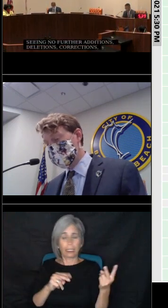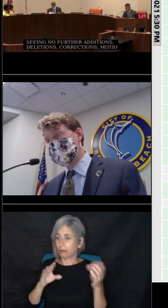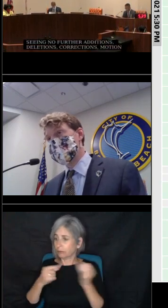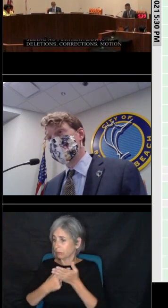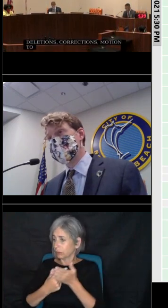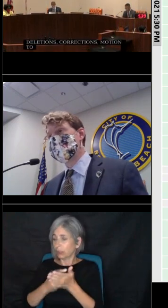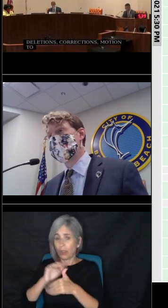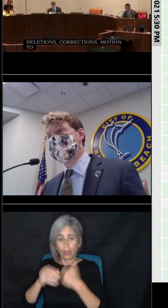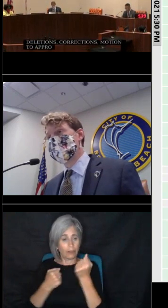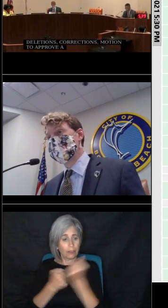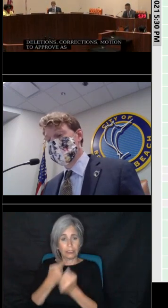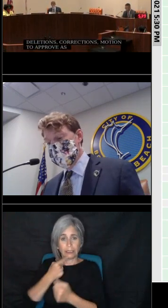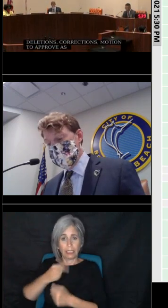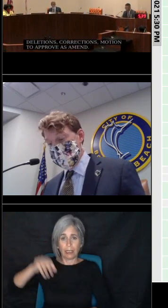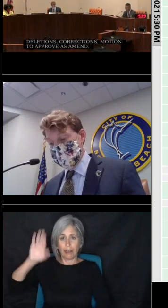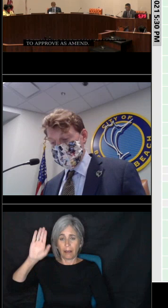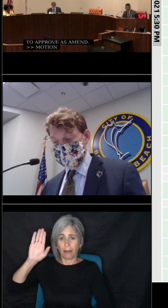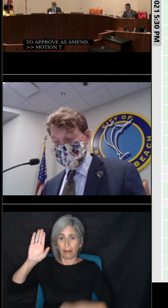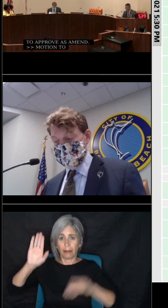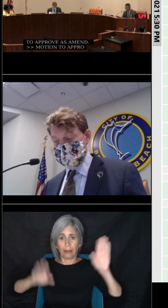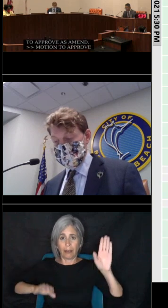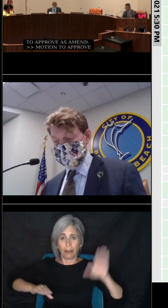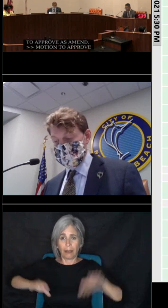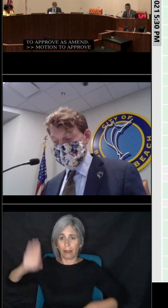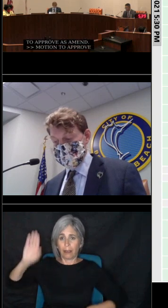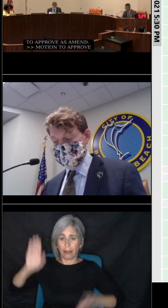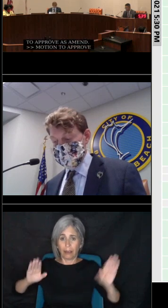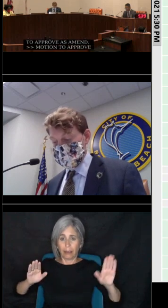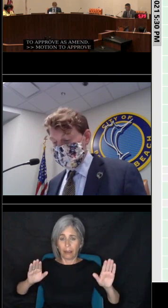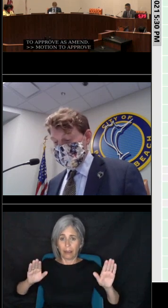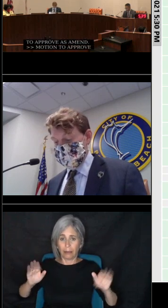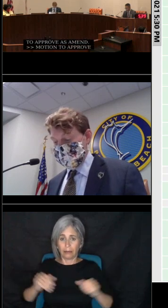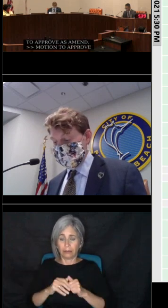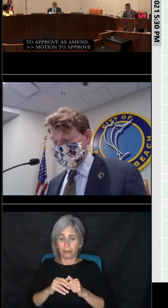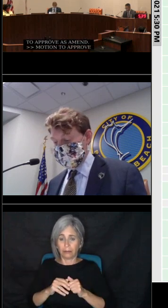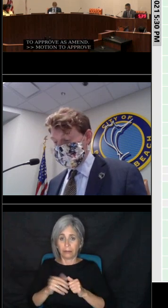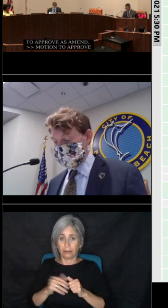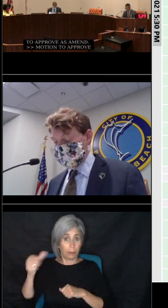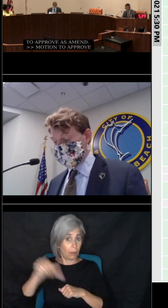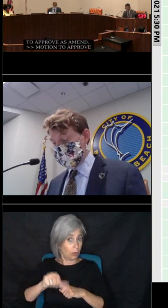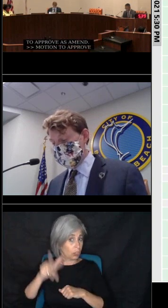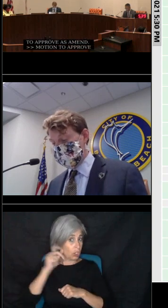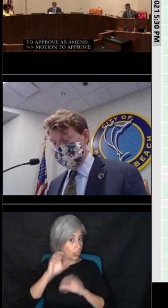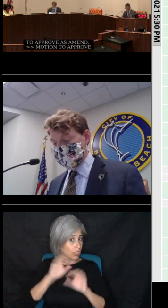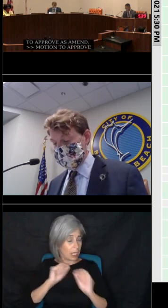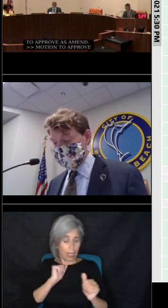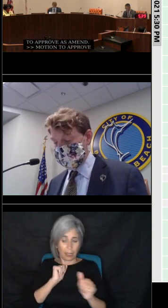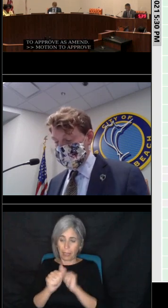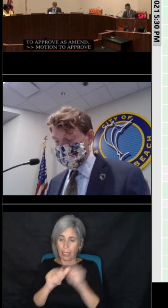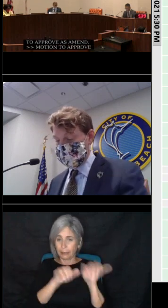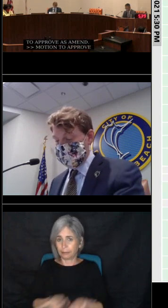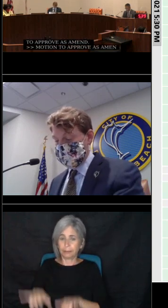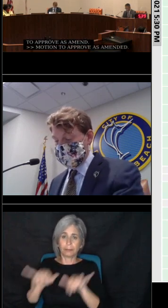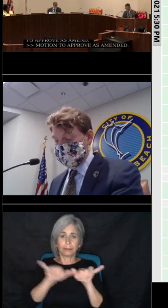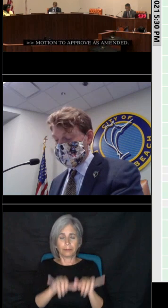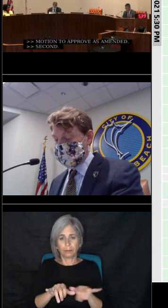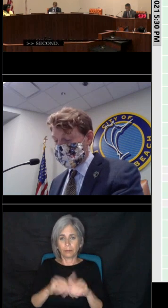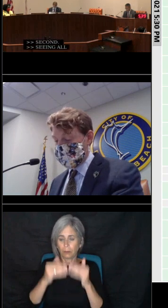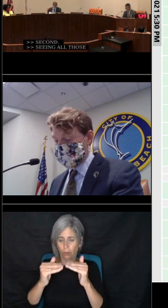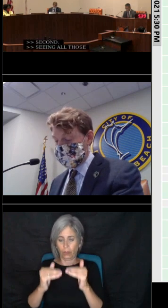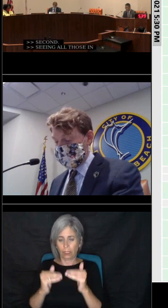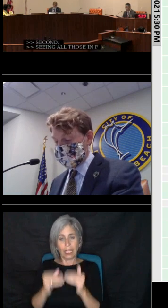all those in favor state so by saying aye. Aye. Aye. Aye. All those opposed? Hearing none, motion passes unanimously. Moving on